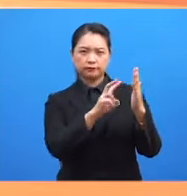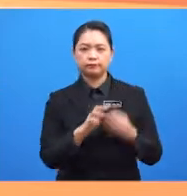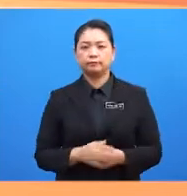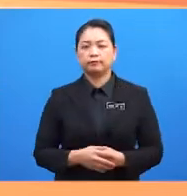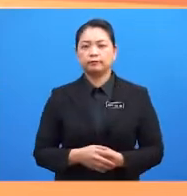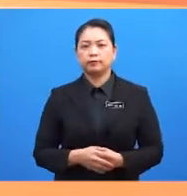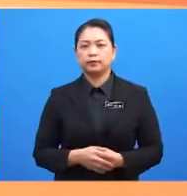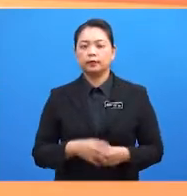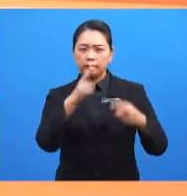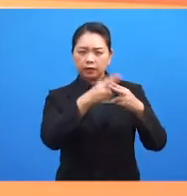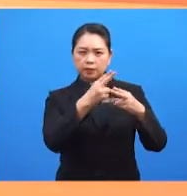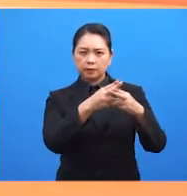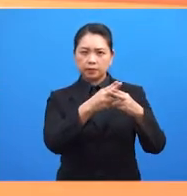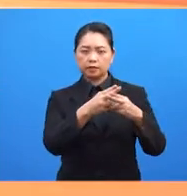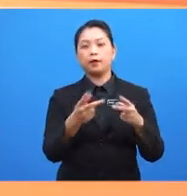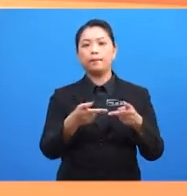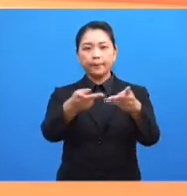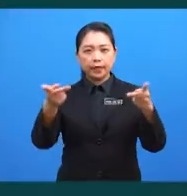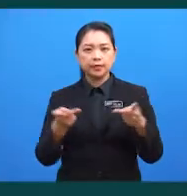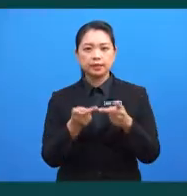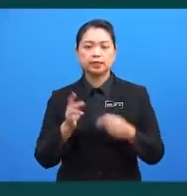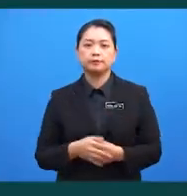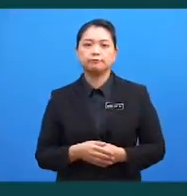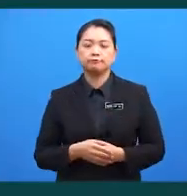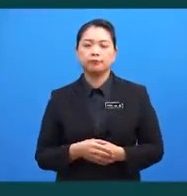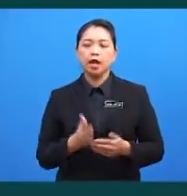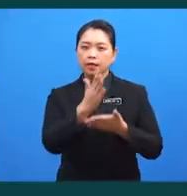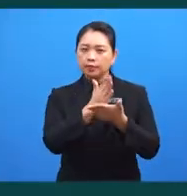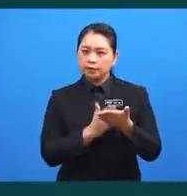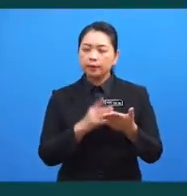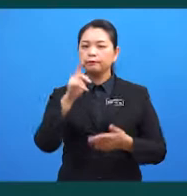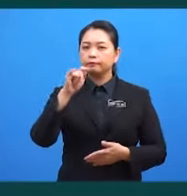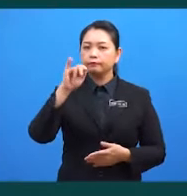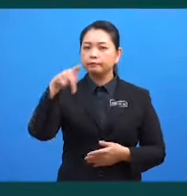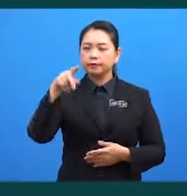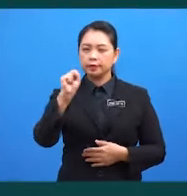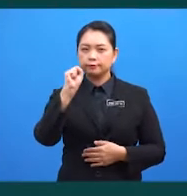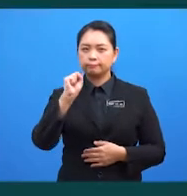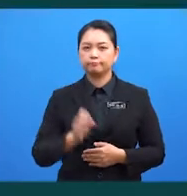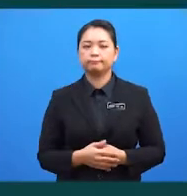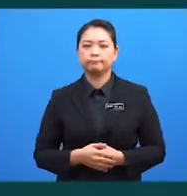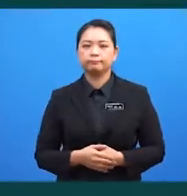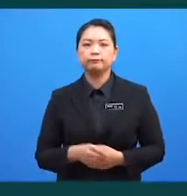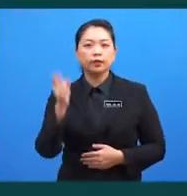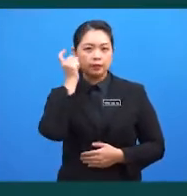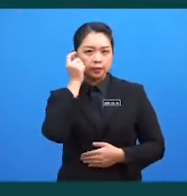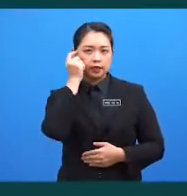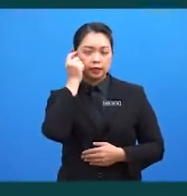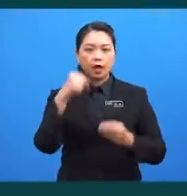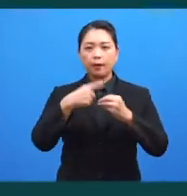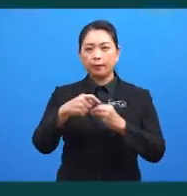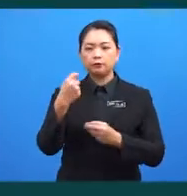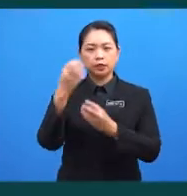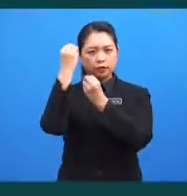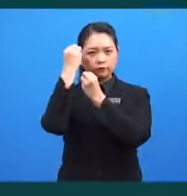figures, names, or places. Some tips for scanning. Think about the information